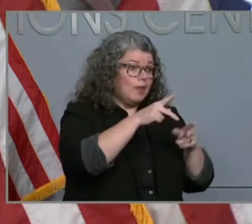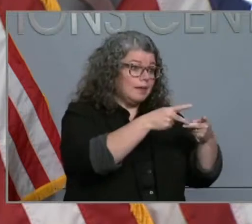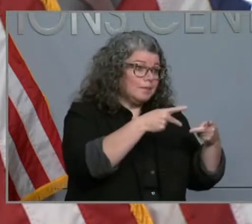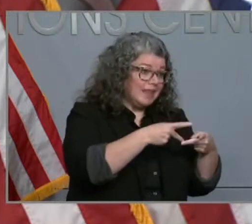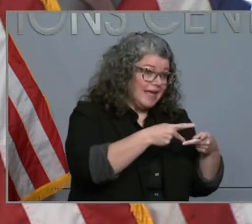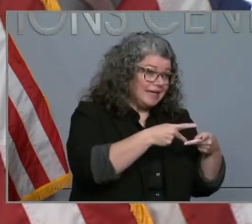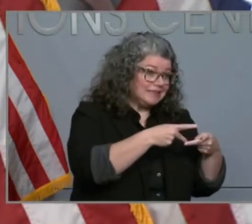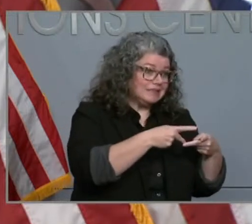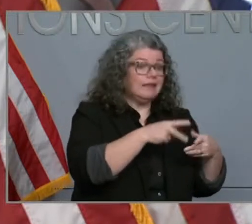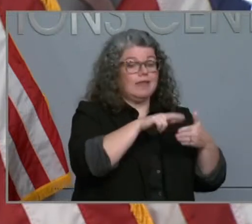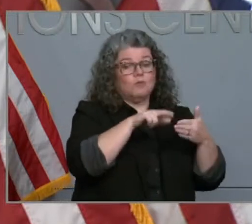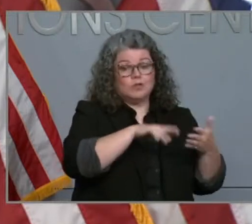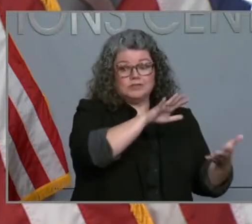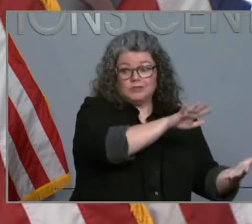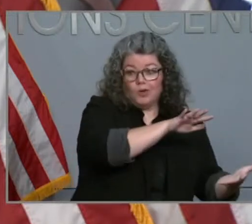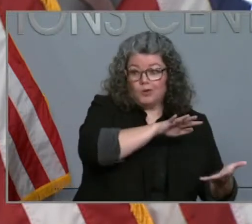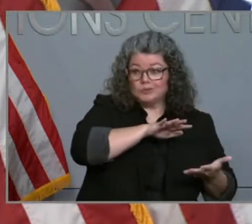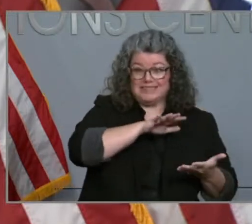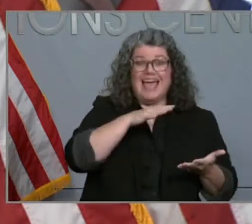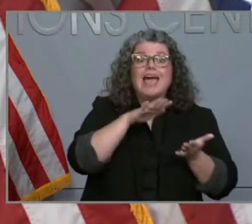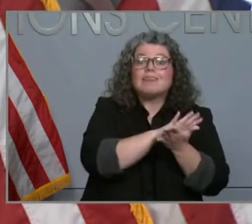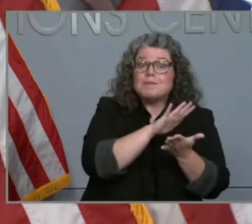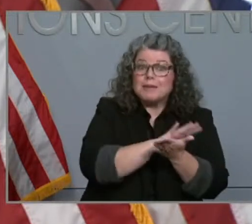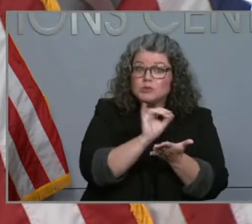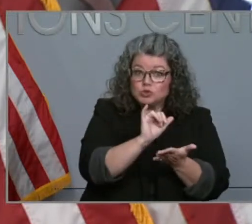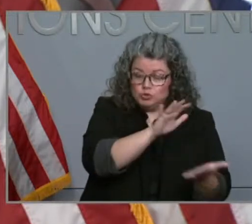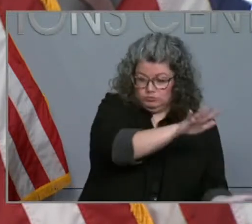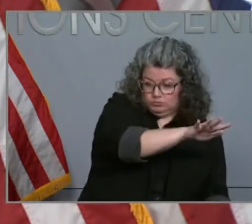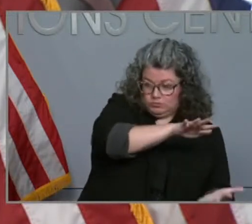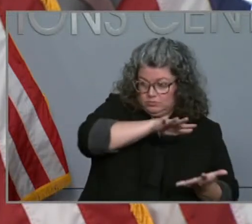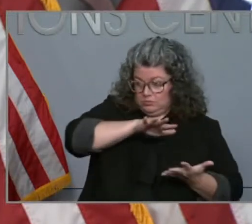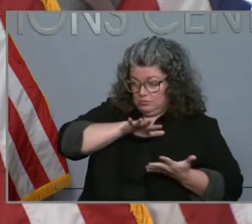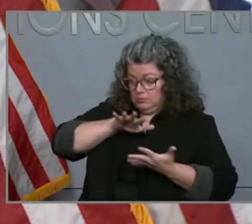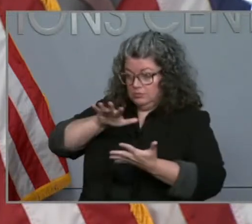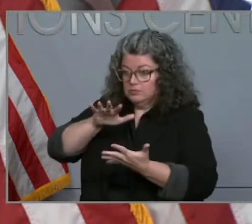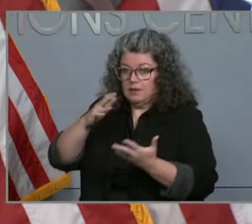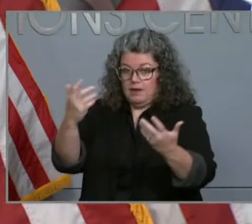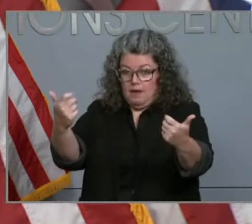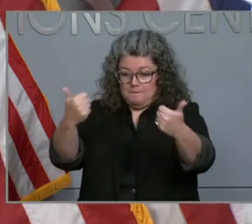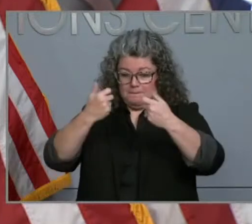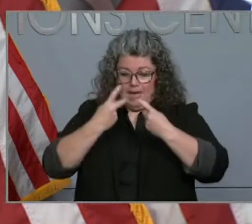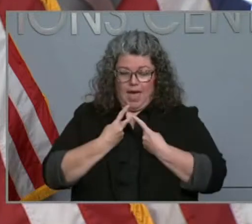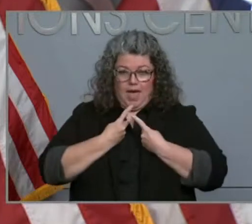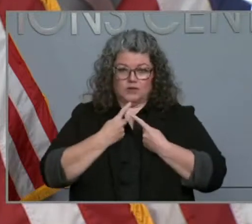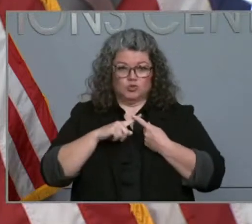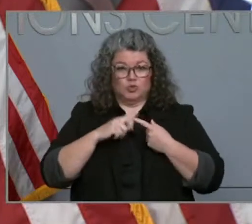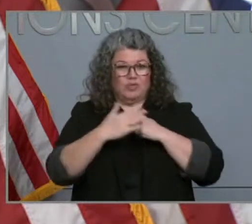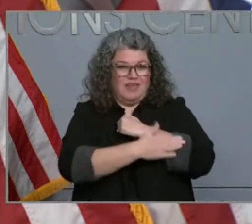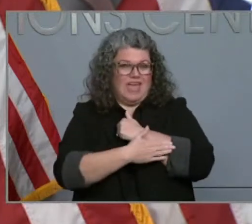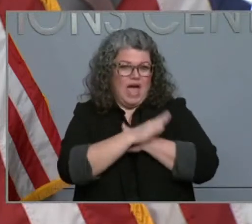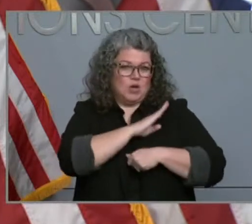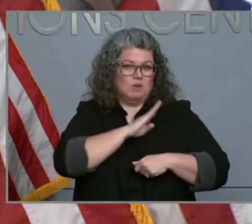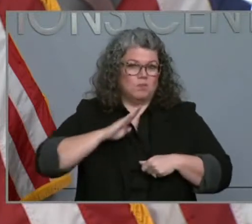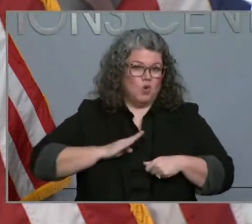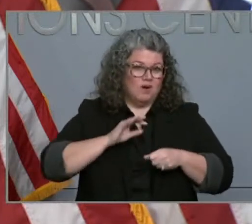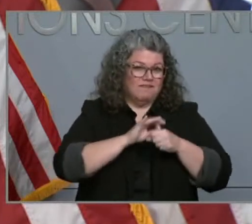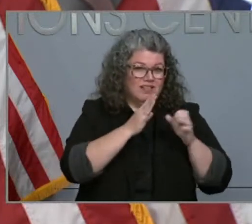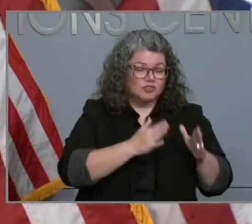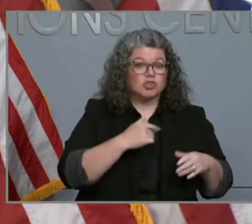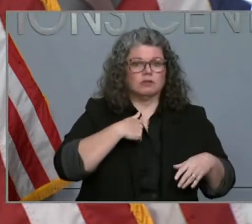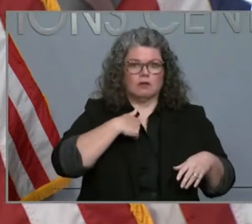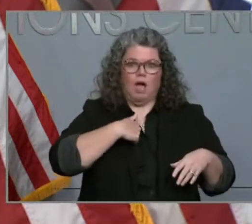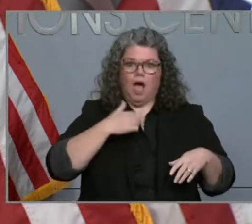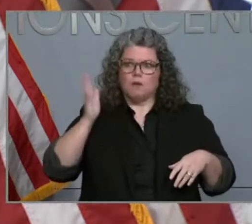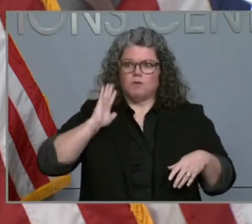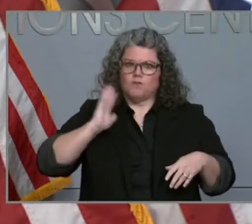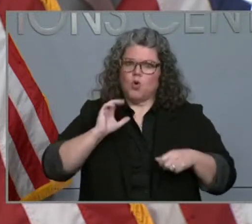and then bring those results and the ballots back to the County Board of Elections. And having been a county elections director, I can